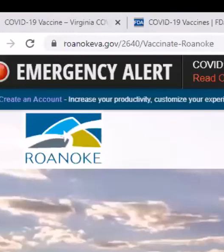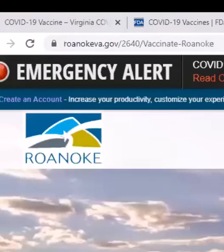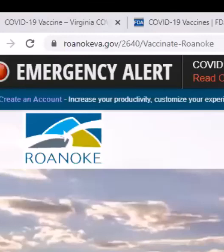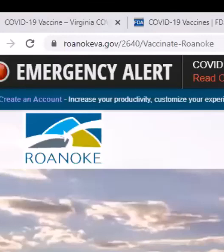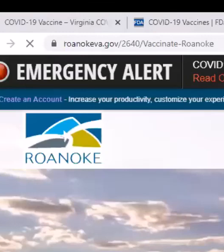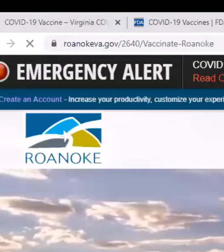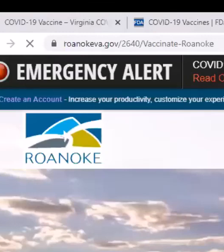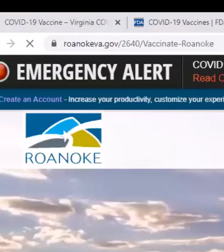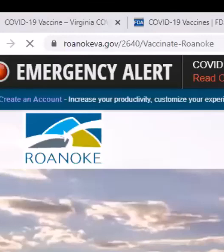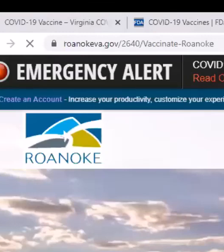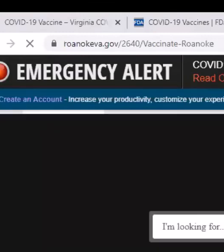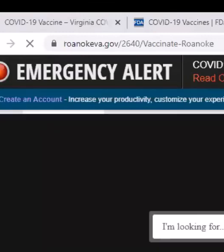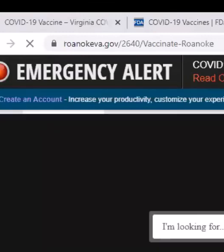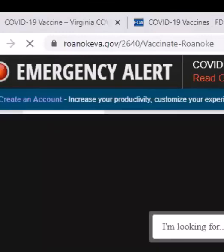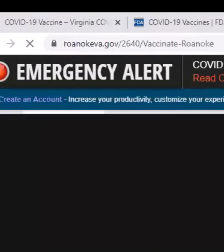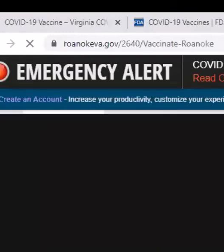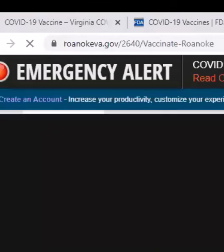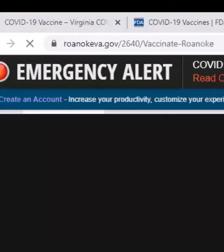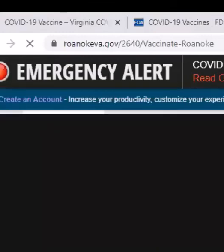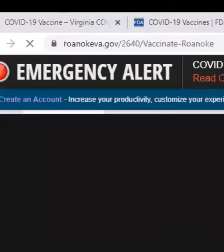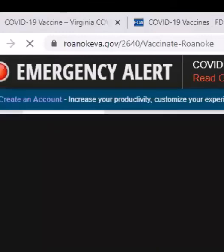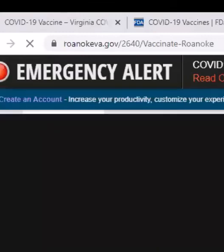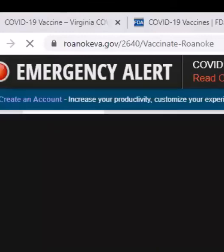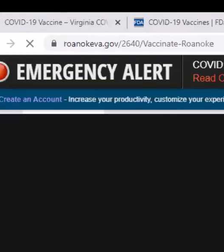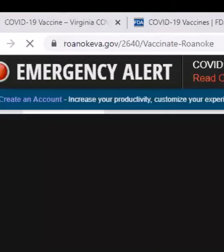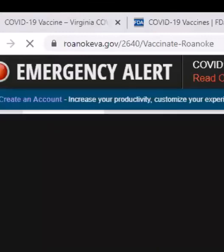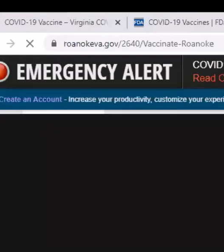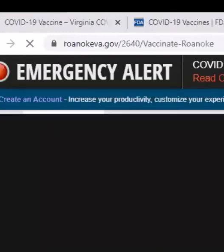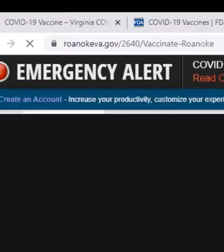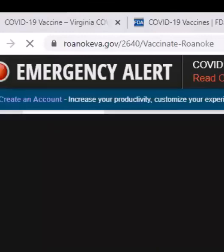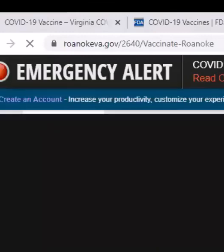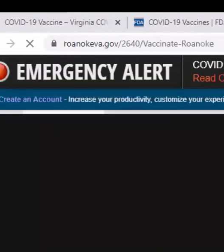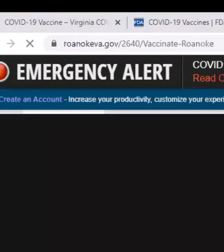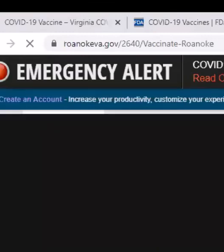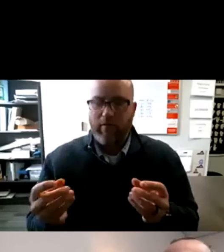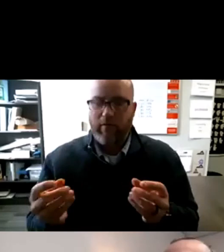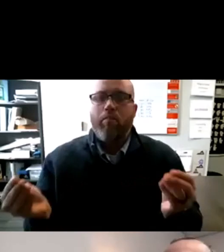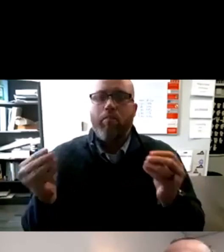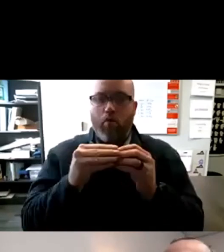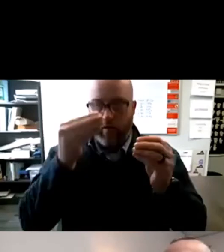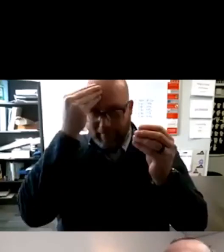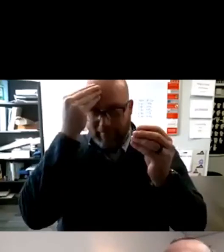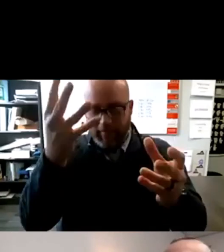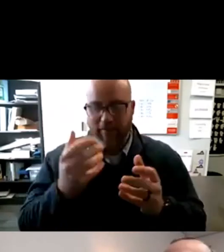roanokeva.gov/vaccinateroanoke. So you can go and click on that, and that's going to give you a lot of information.